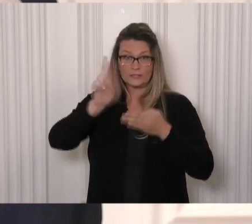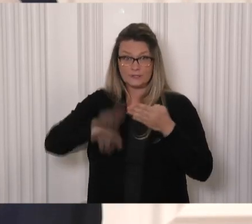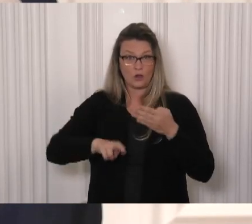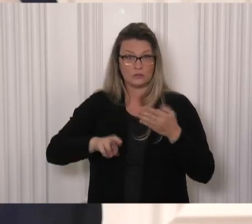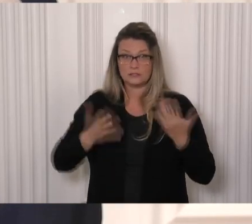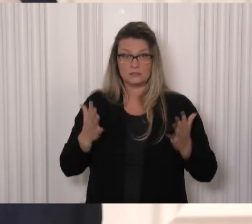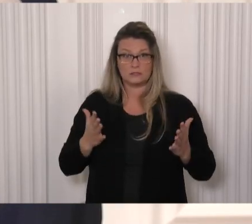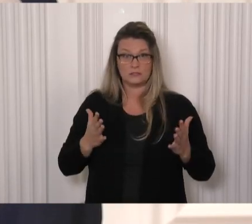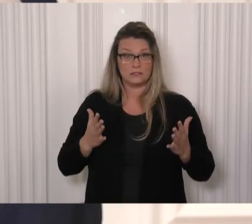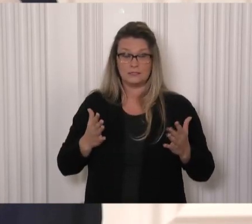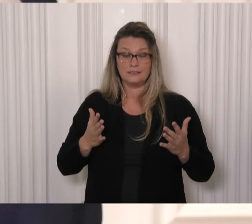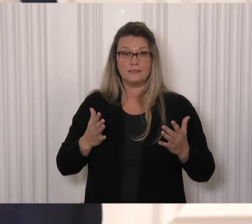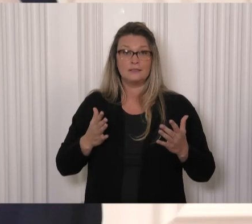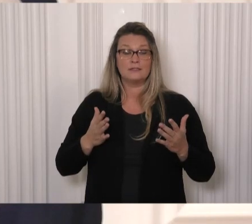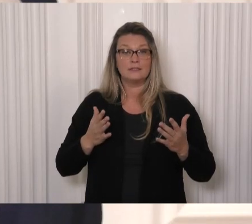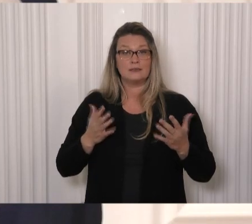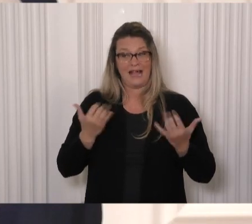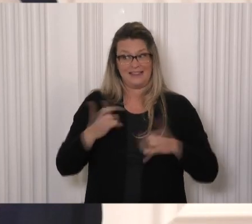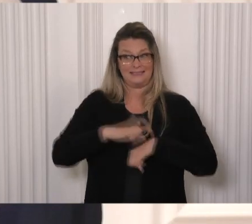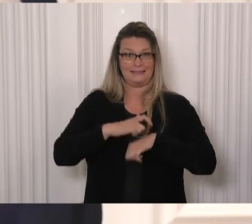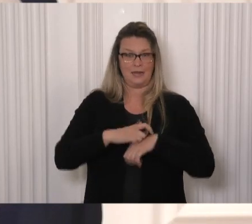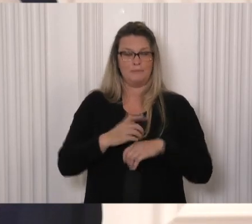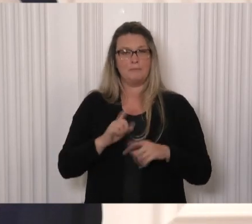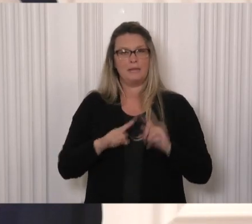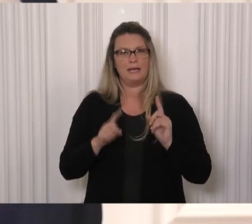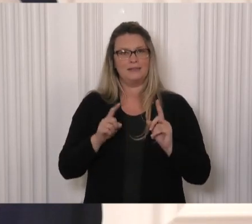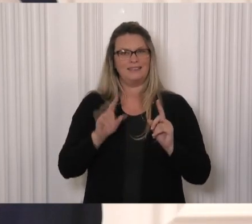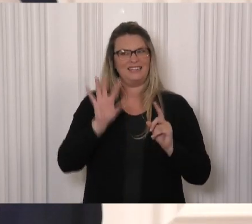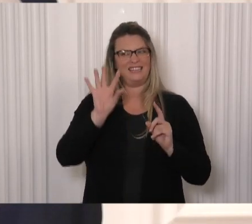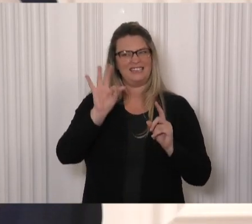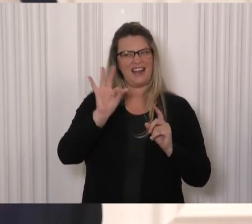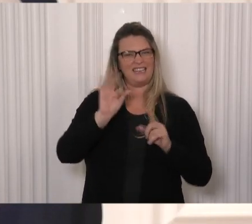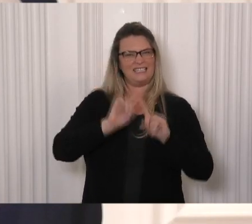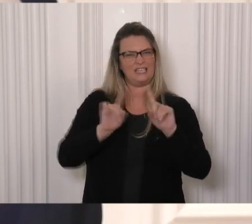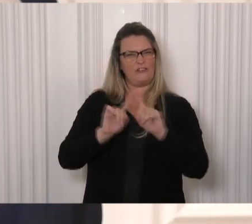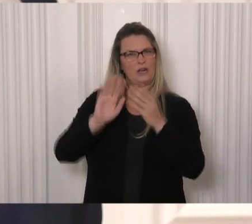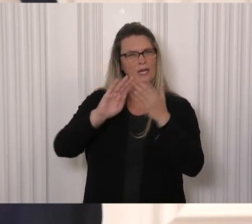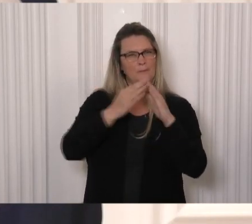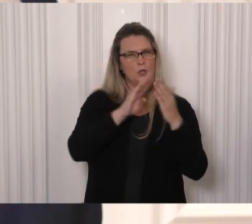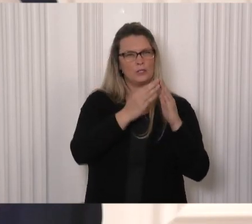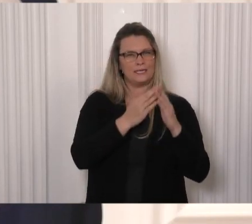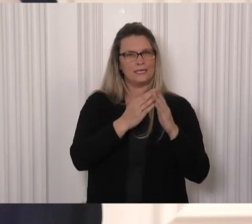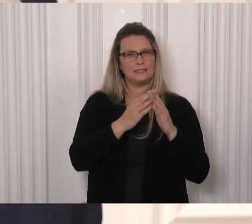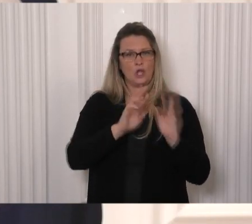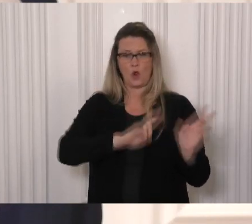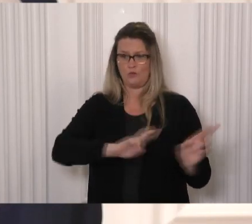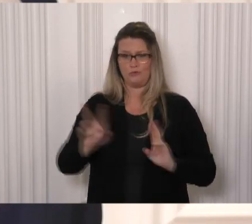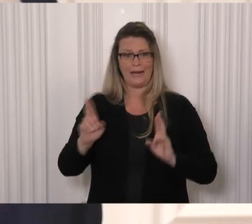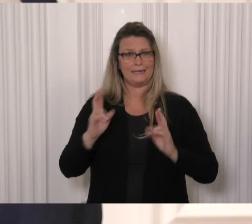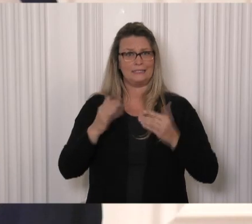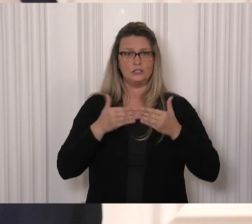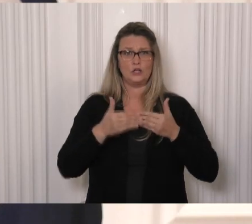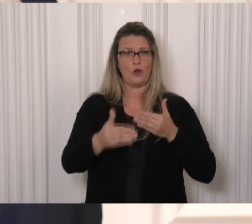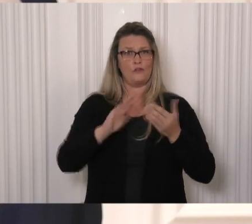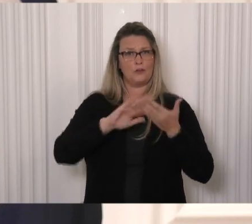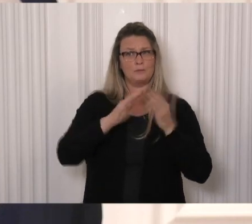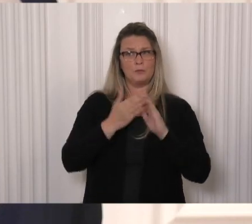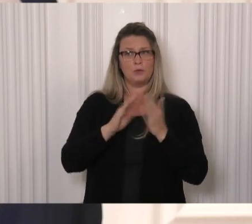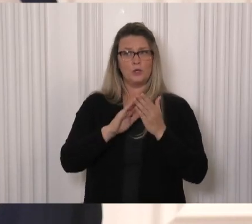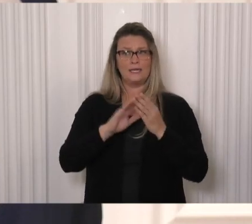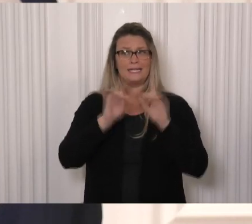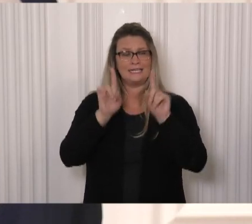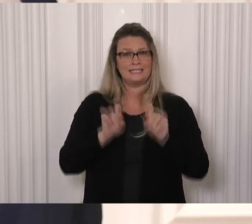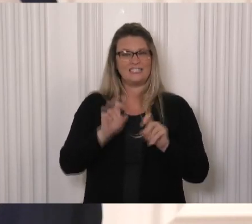now, at this time, 19 communities that are ready to go for community-based testing, and